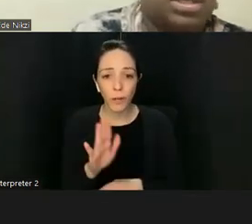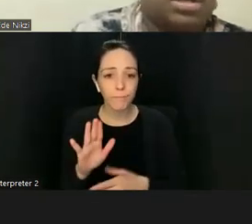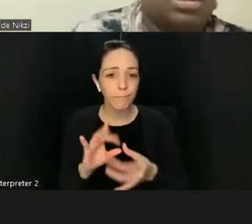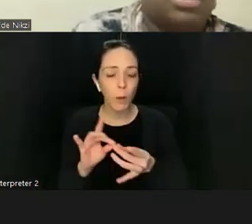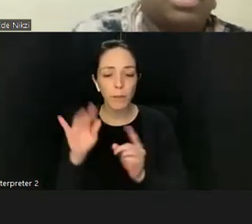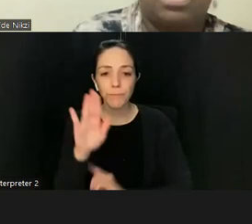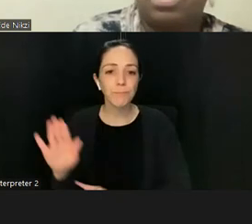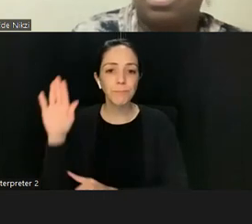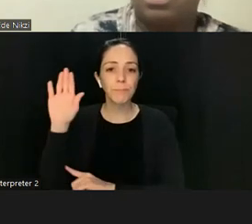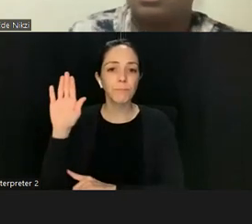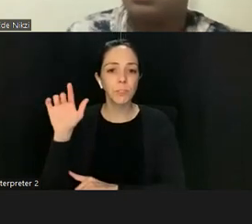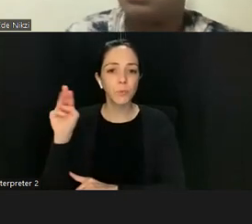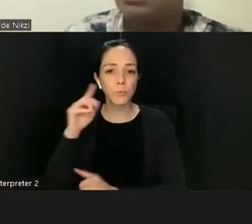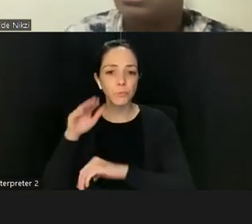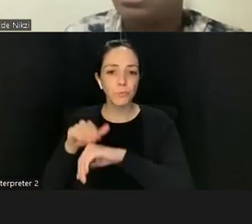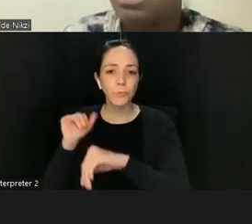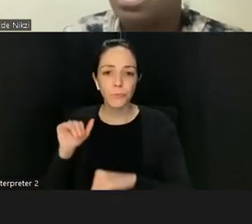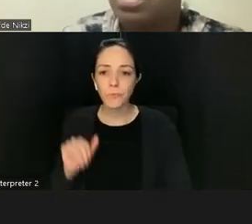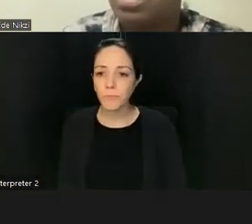Let's see here.